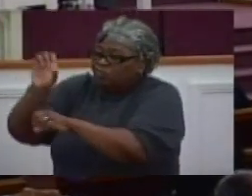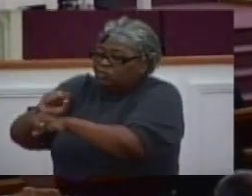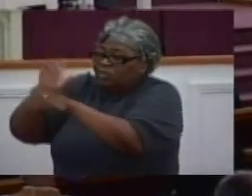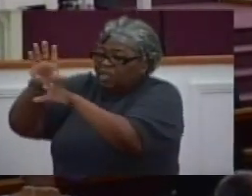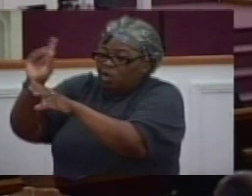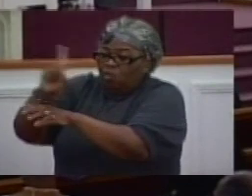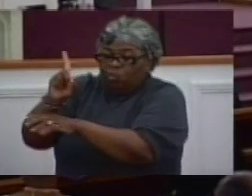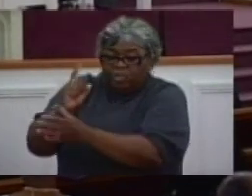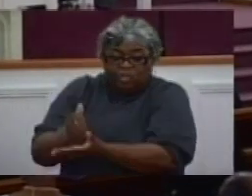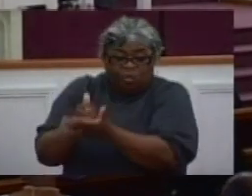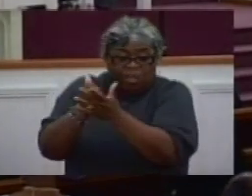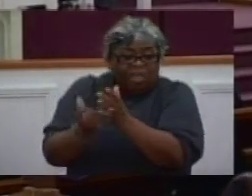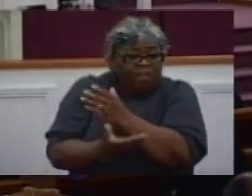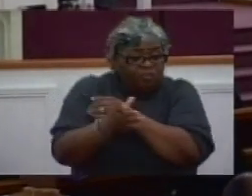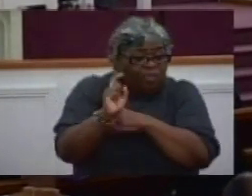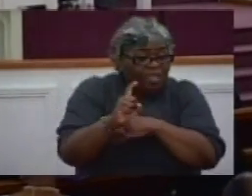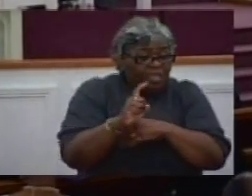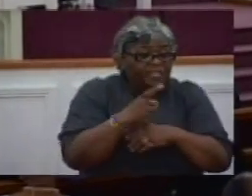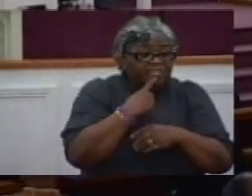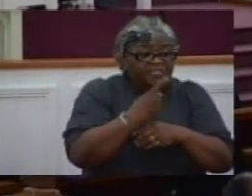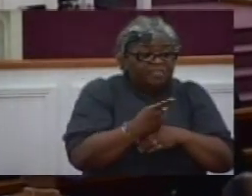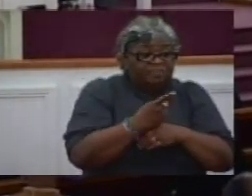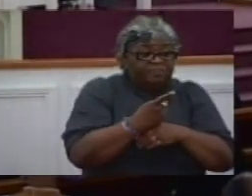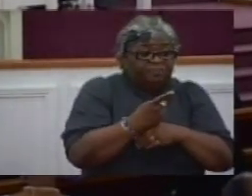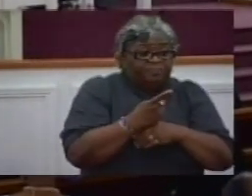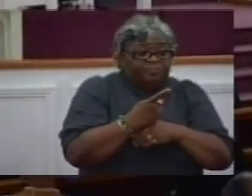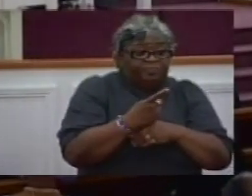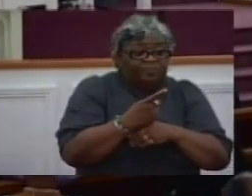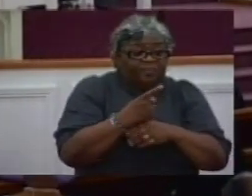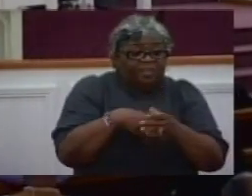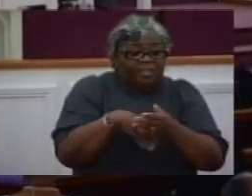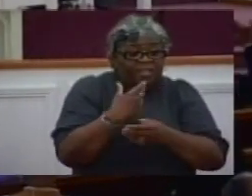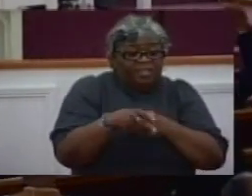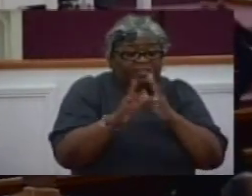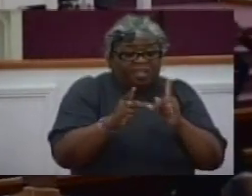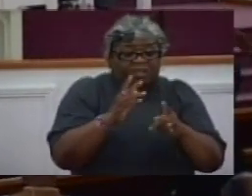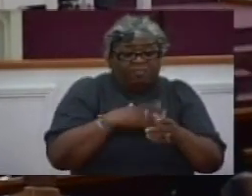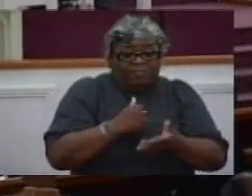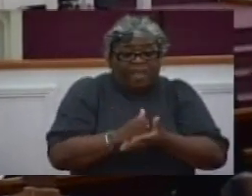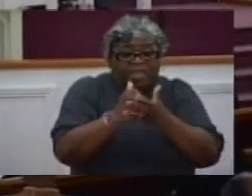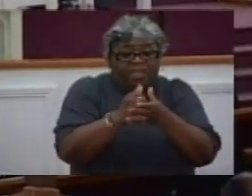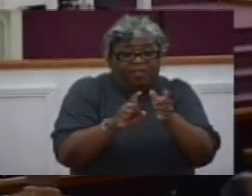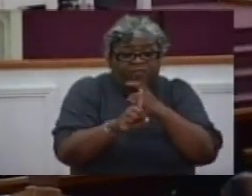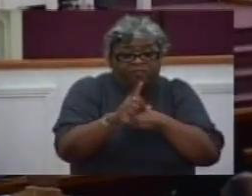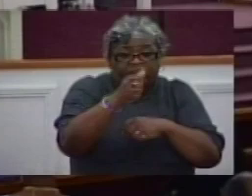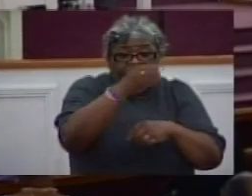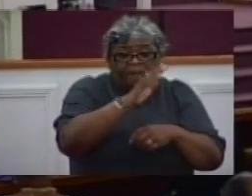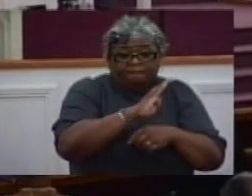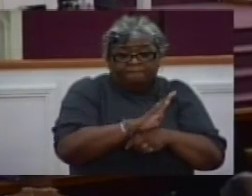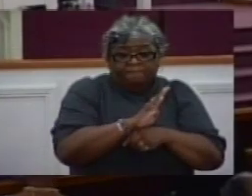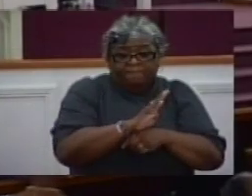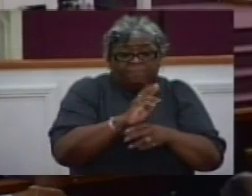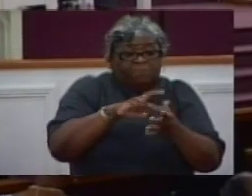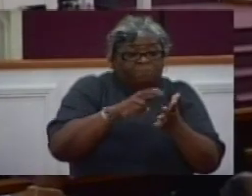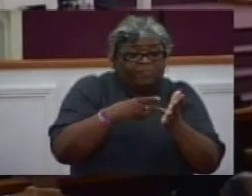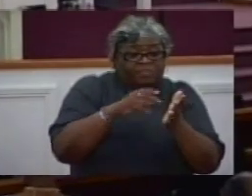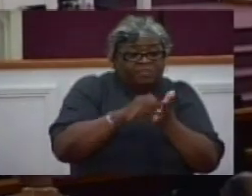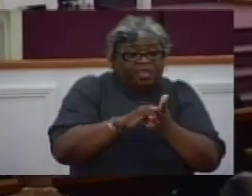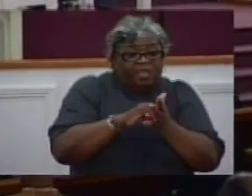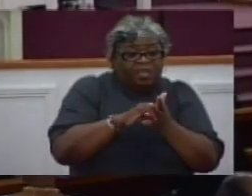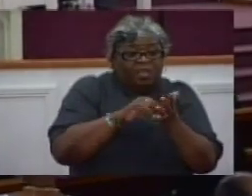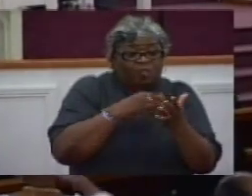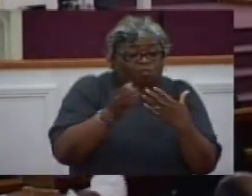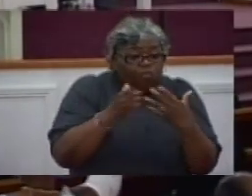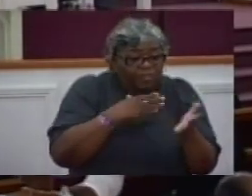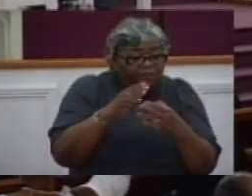coming your help. You better slap your neighbor high five right quick and say, neighbor, my help comes from God. Meaning that whenever you